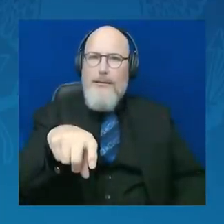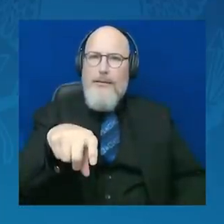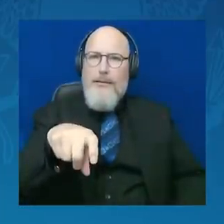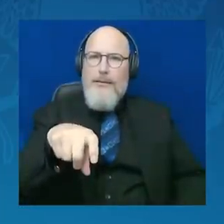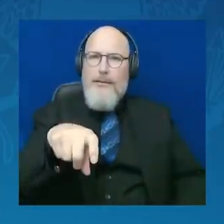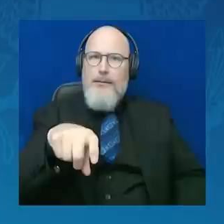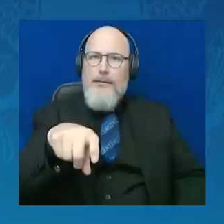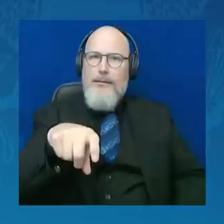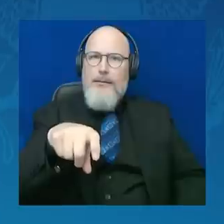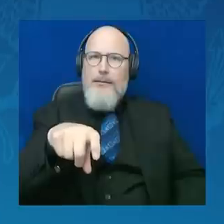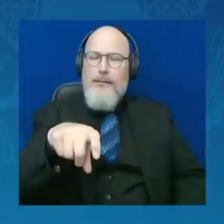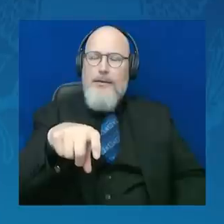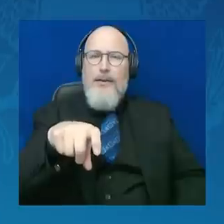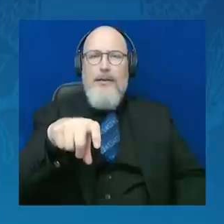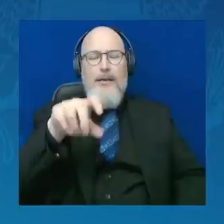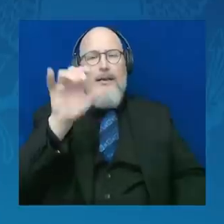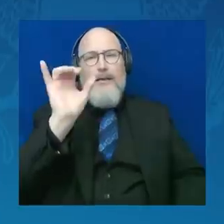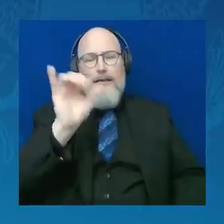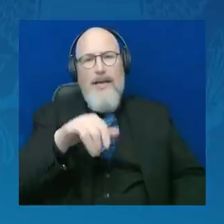there were